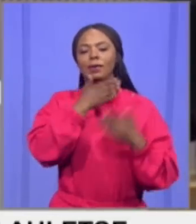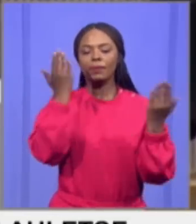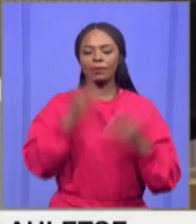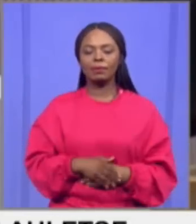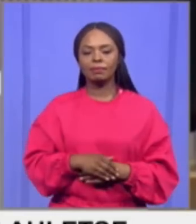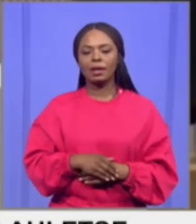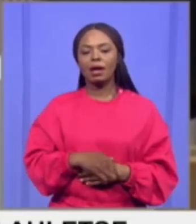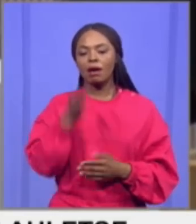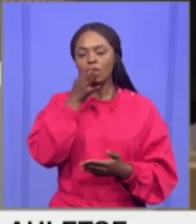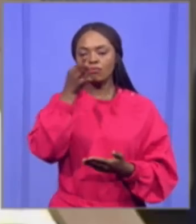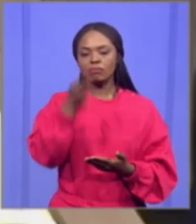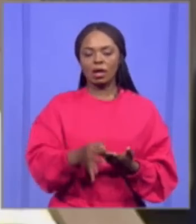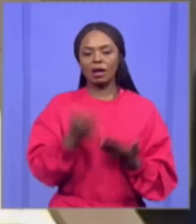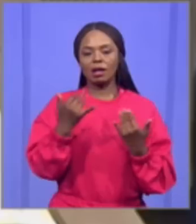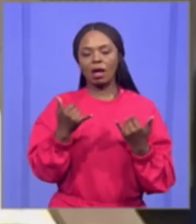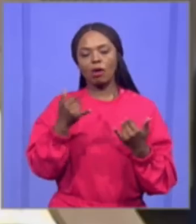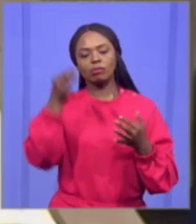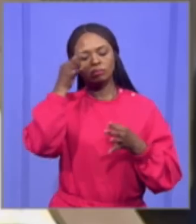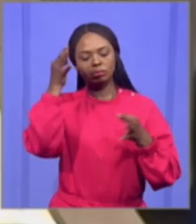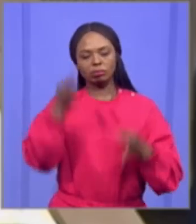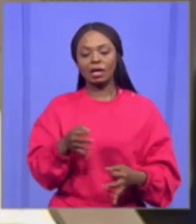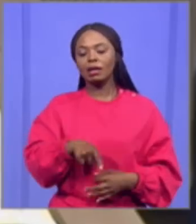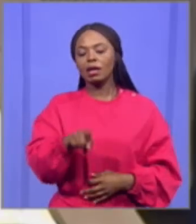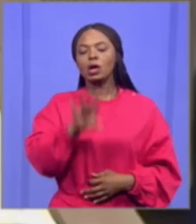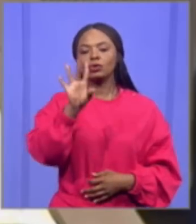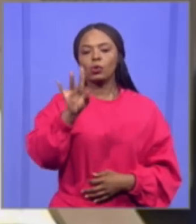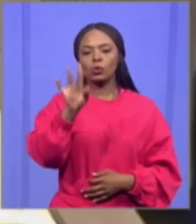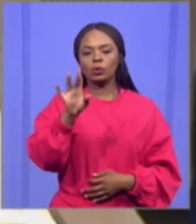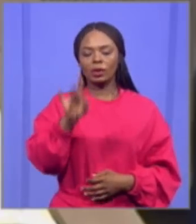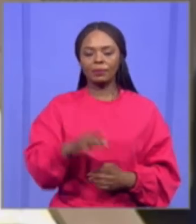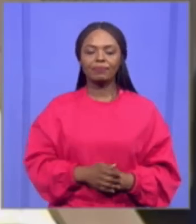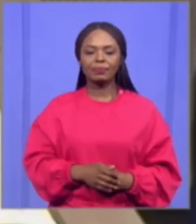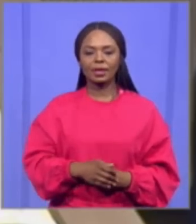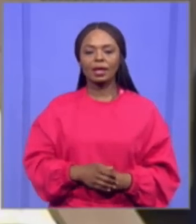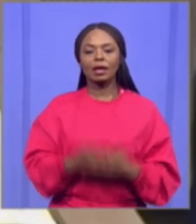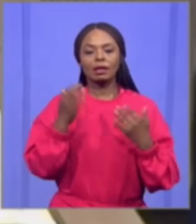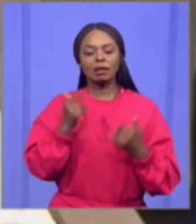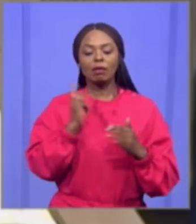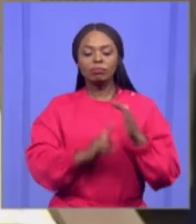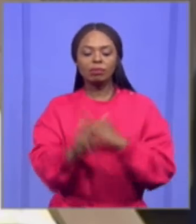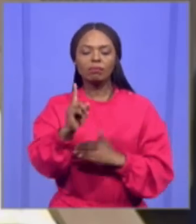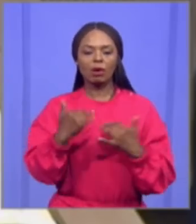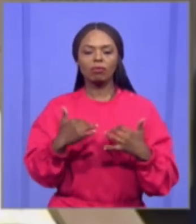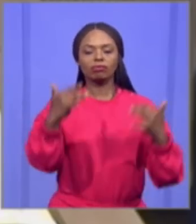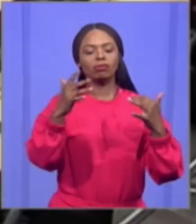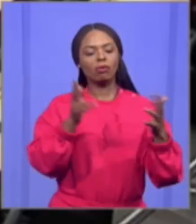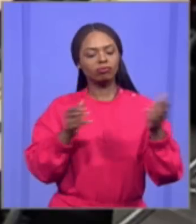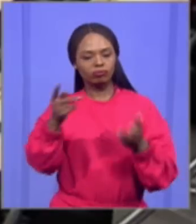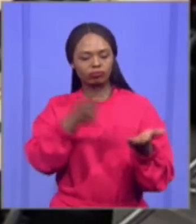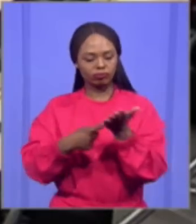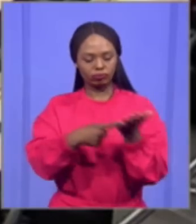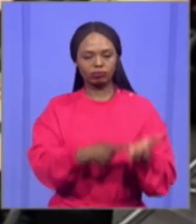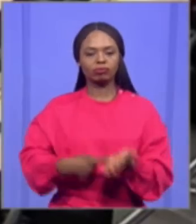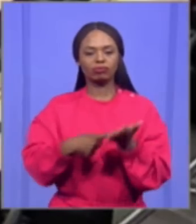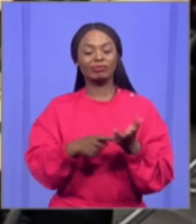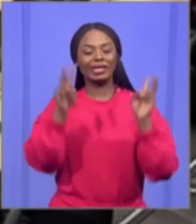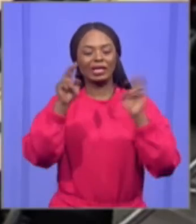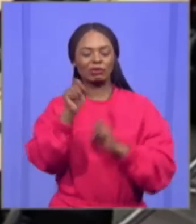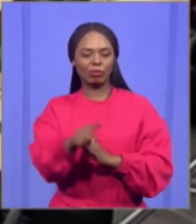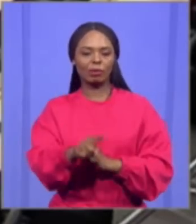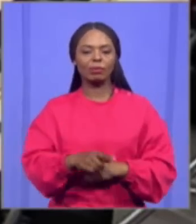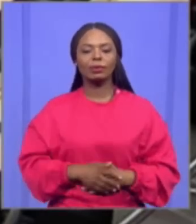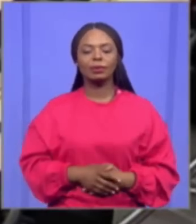la bobedi. Kgato eo ya go tlosa sebueledi e solofetswe go rediwa ka la bone kwa lekgotleng. Molemo wa motho